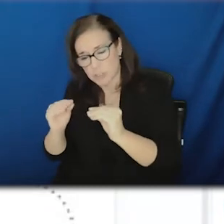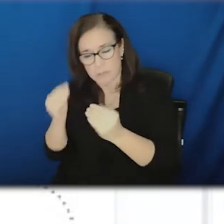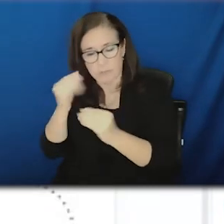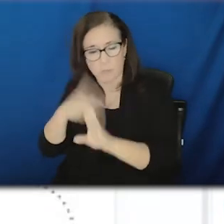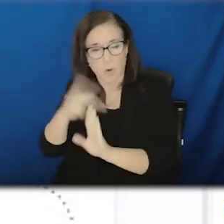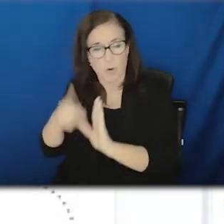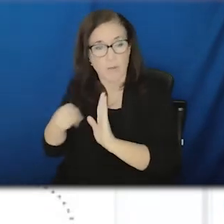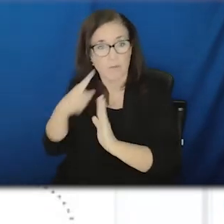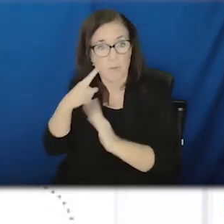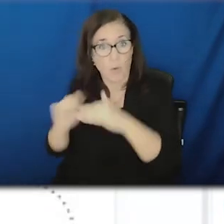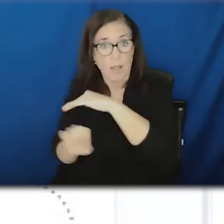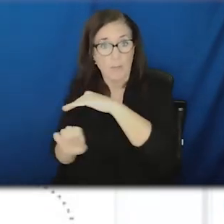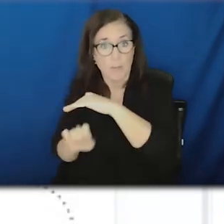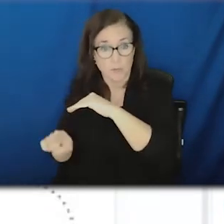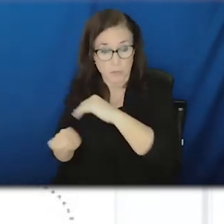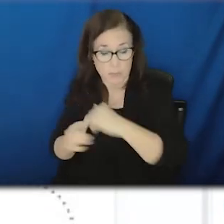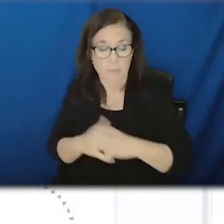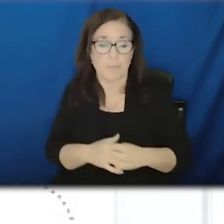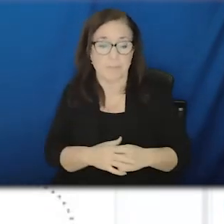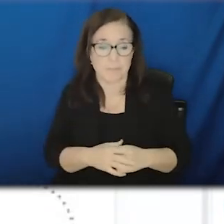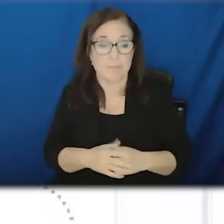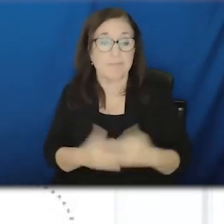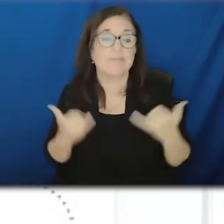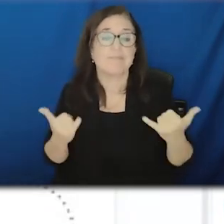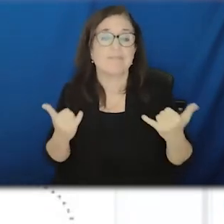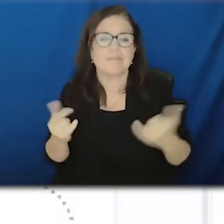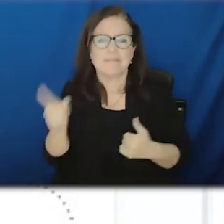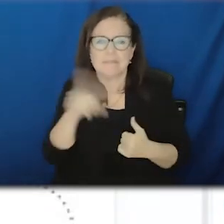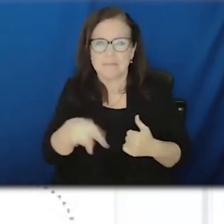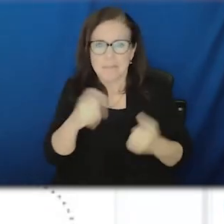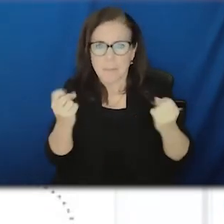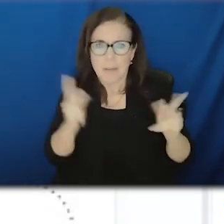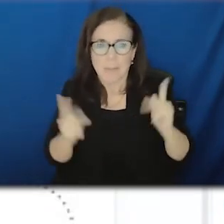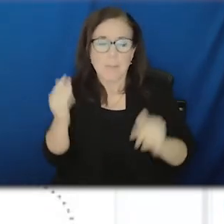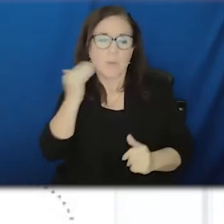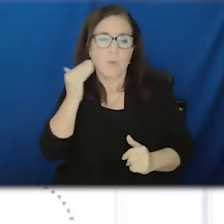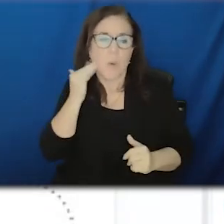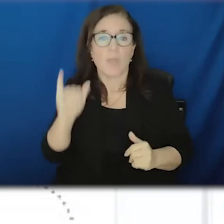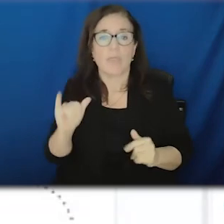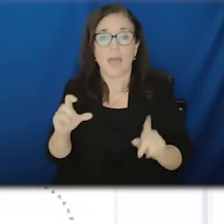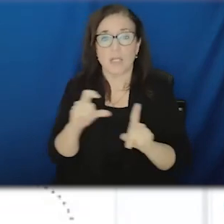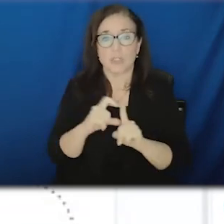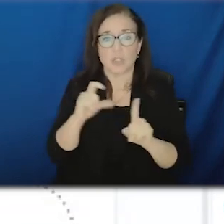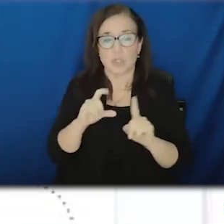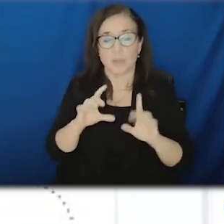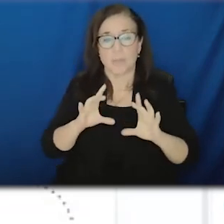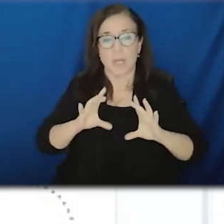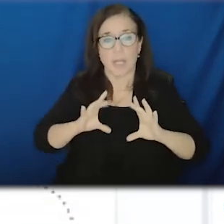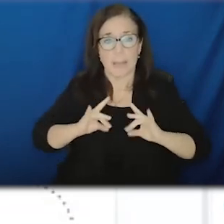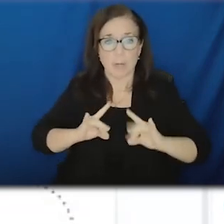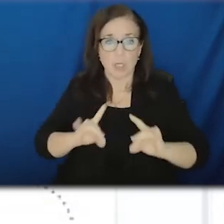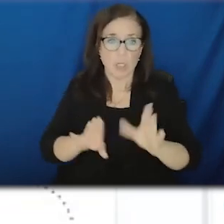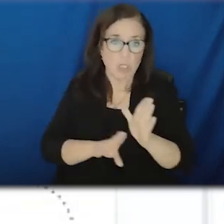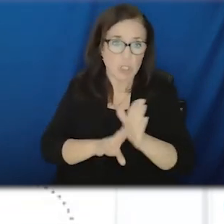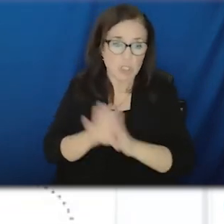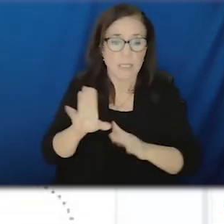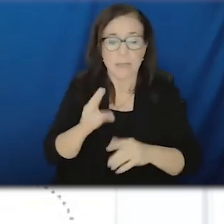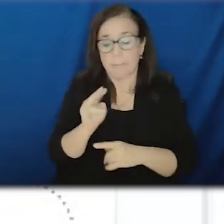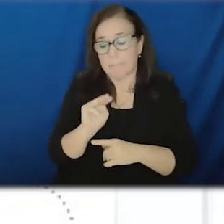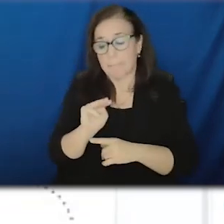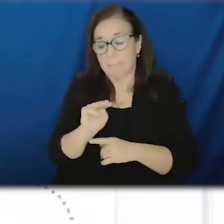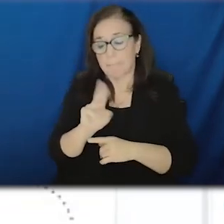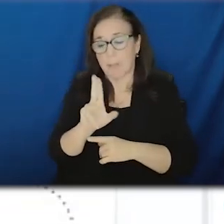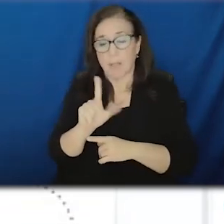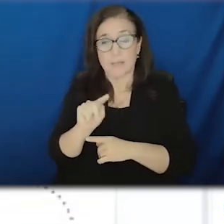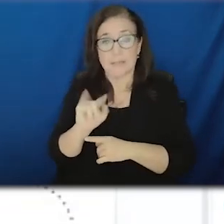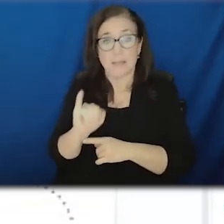are now familiar with the term emergent multilingual learner, which has replaced the label of English